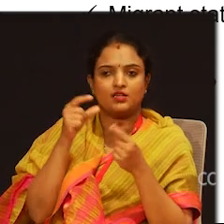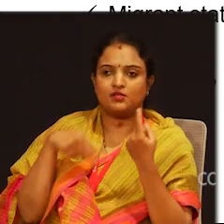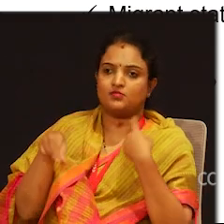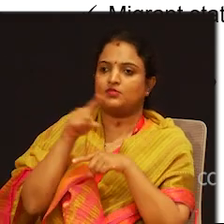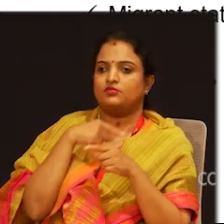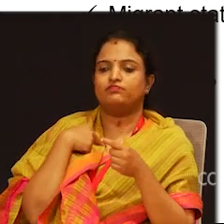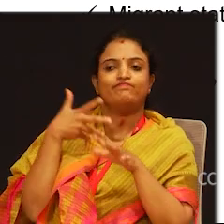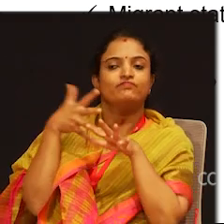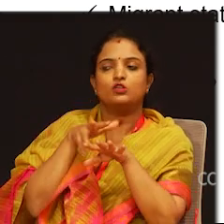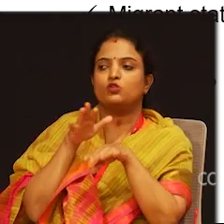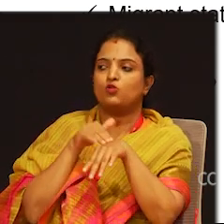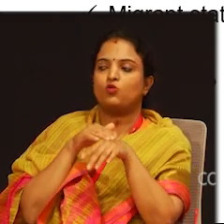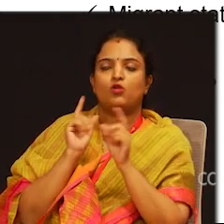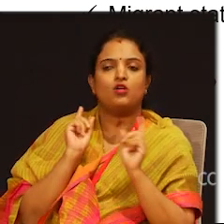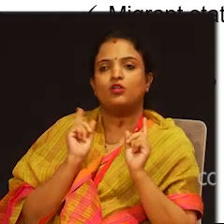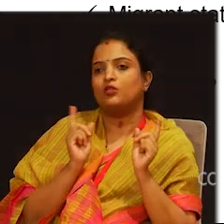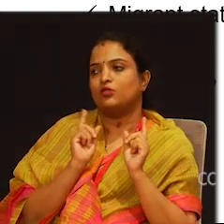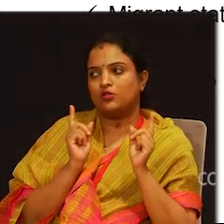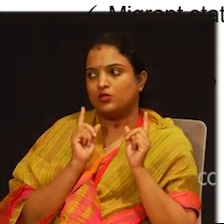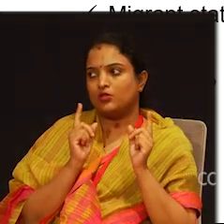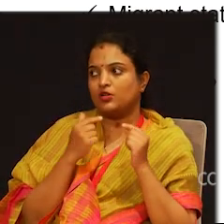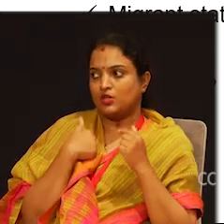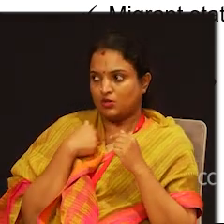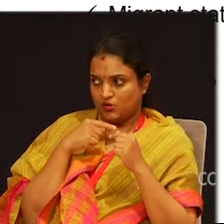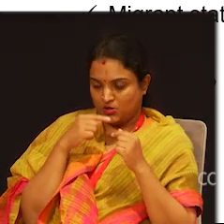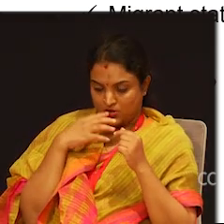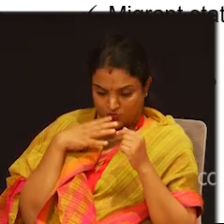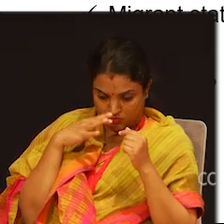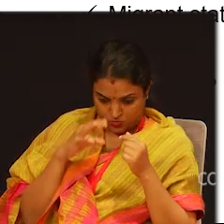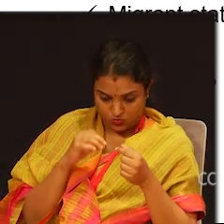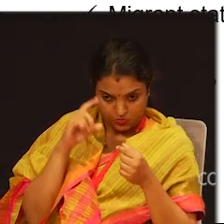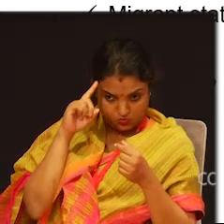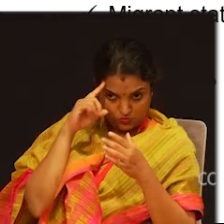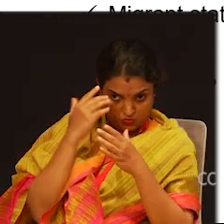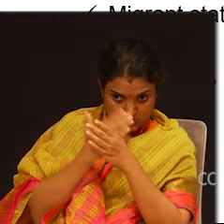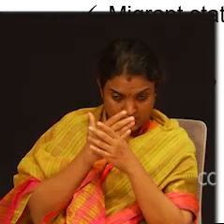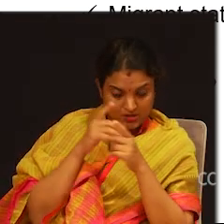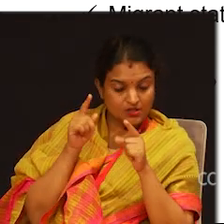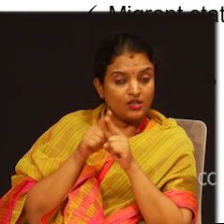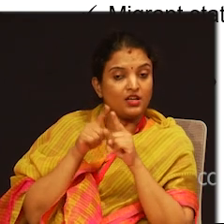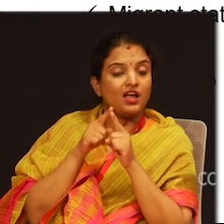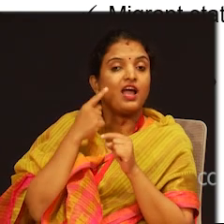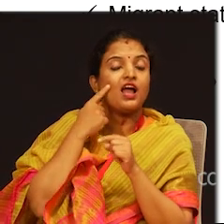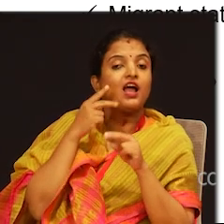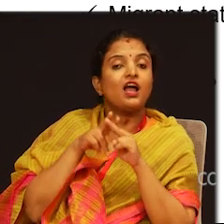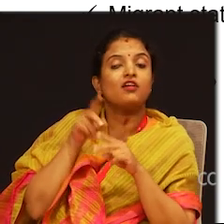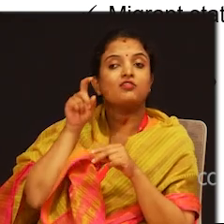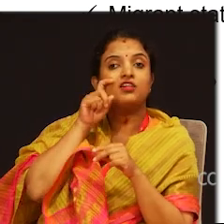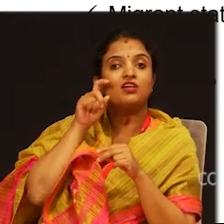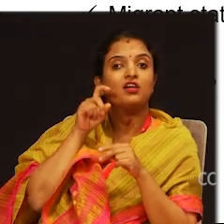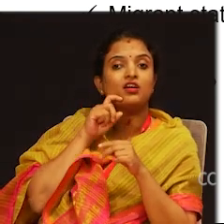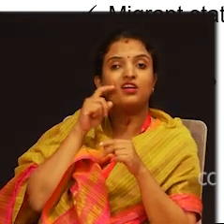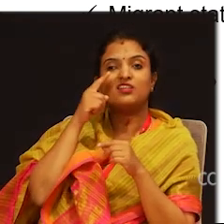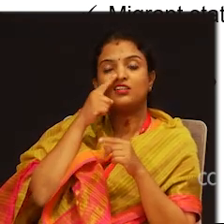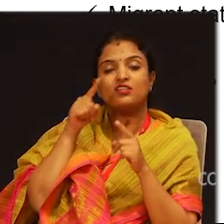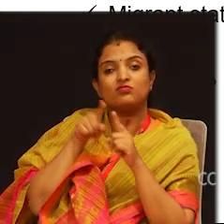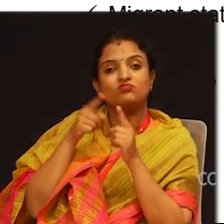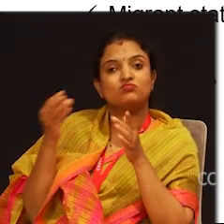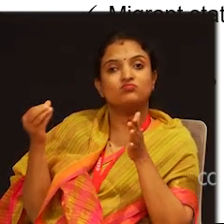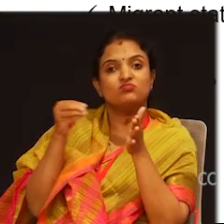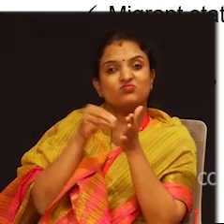going to make us inclusive. Do we really believe that a sex worker's daughter, if she sits by me, my